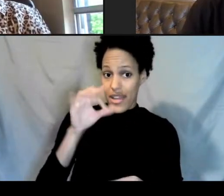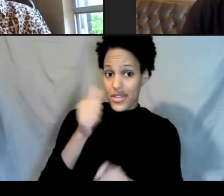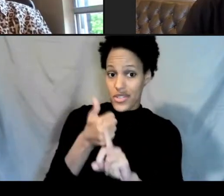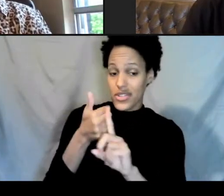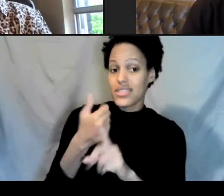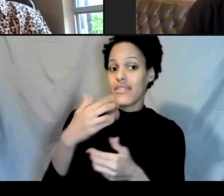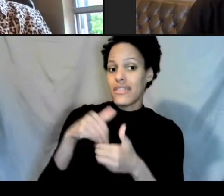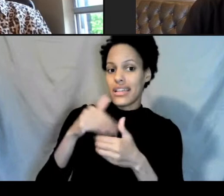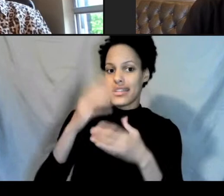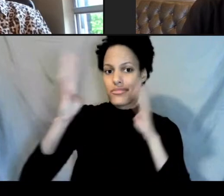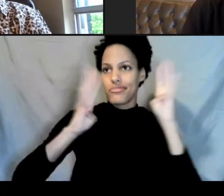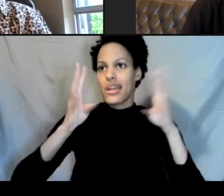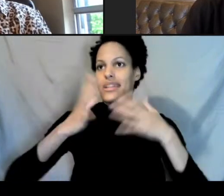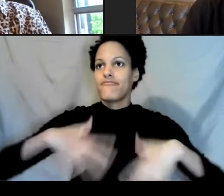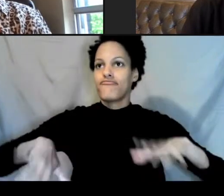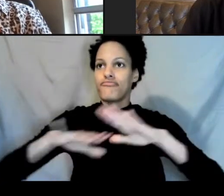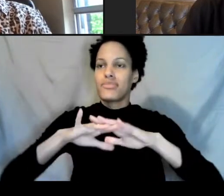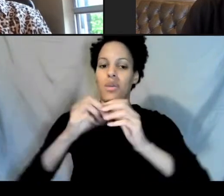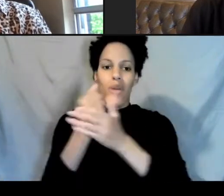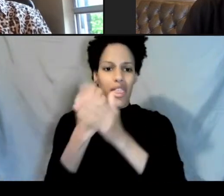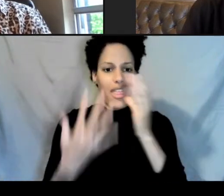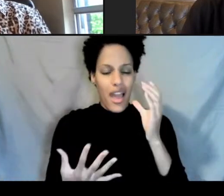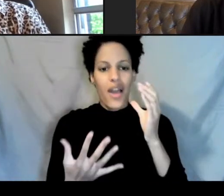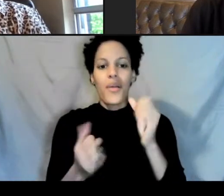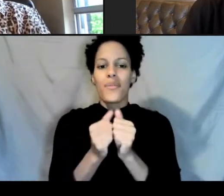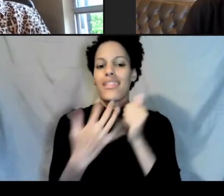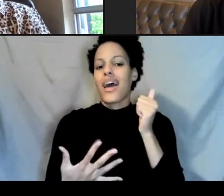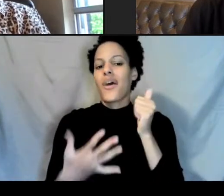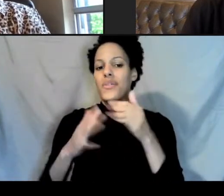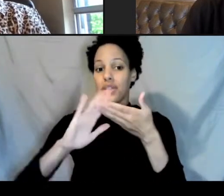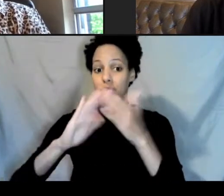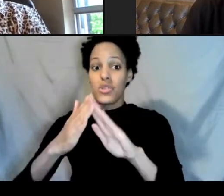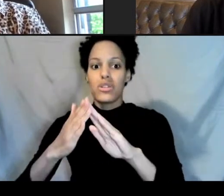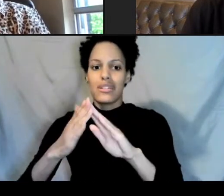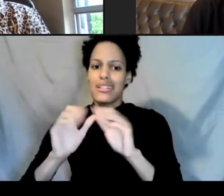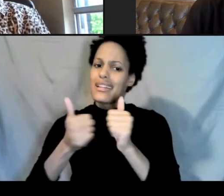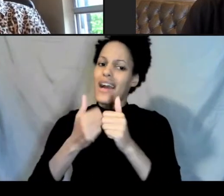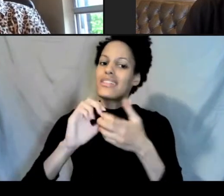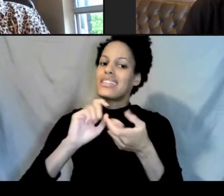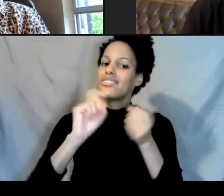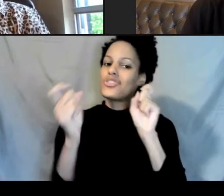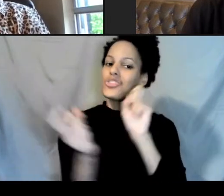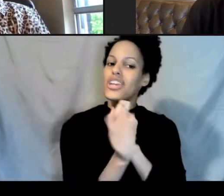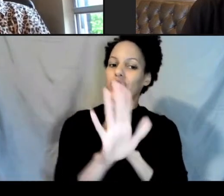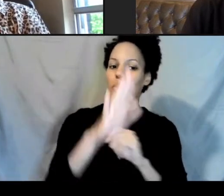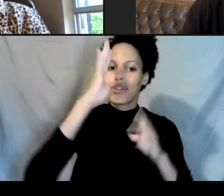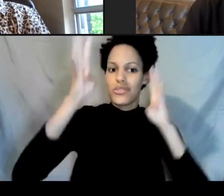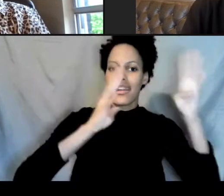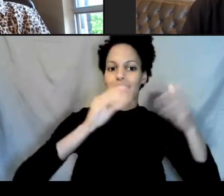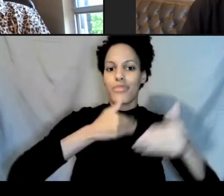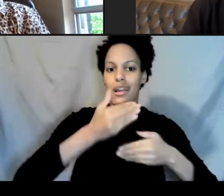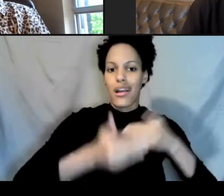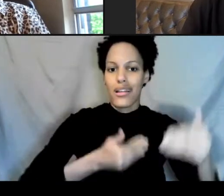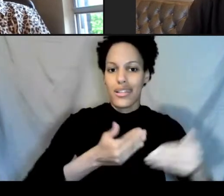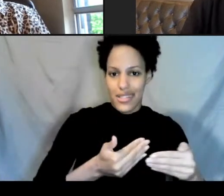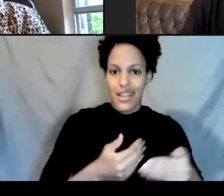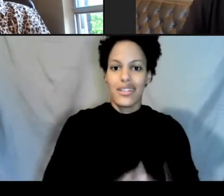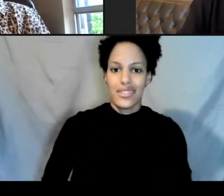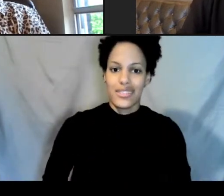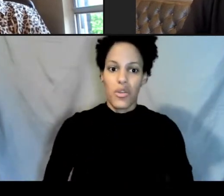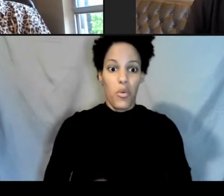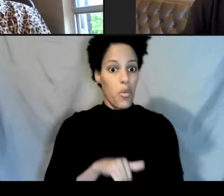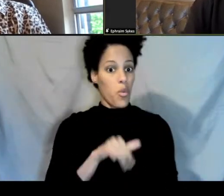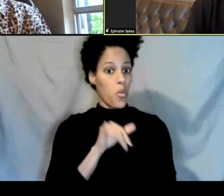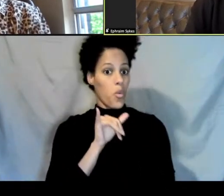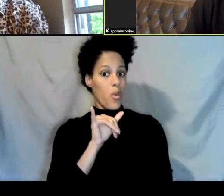setting without community, and how did that change the creative process for you? Oh, that's a good one for both of